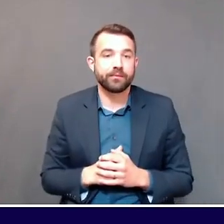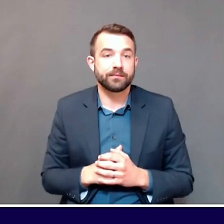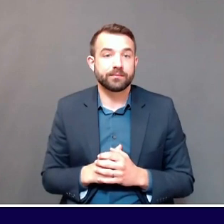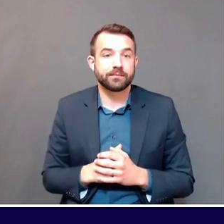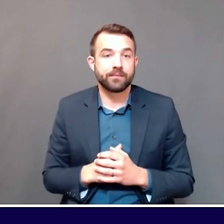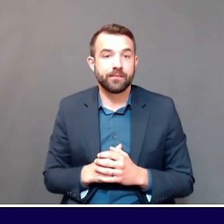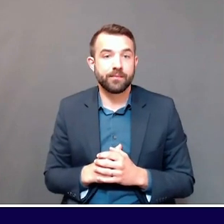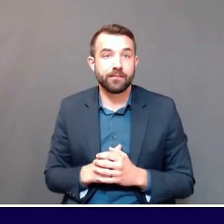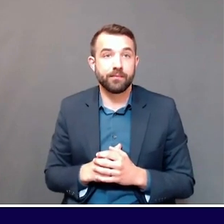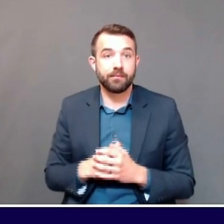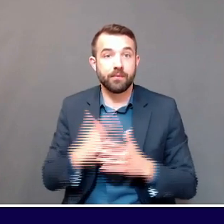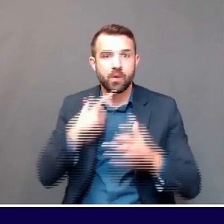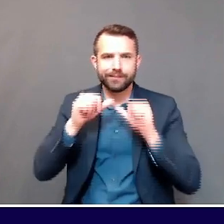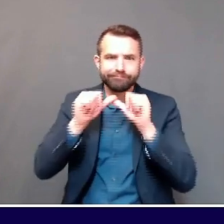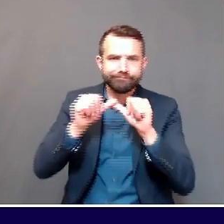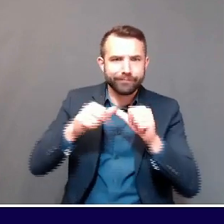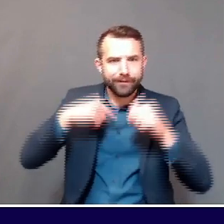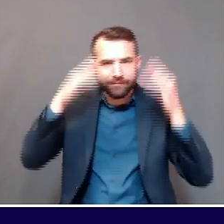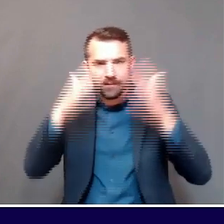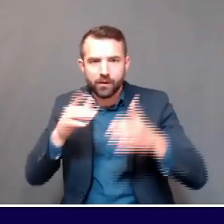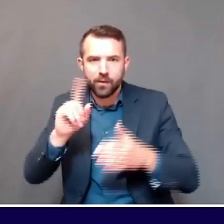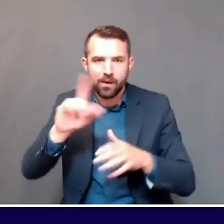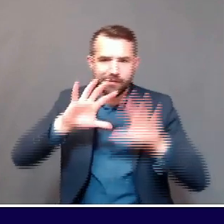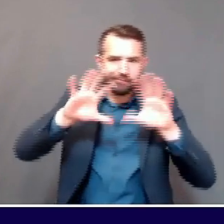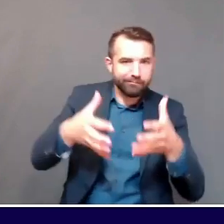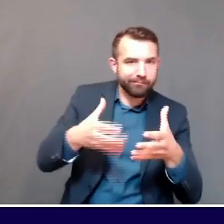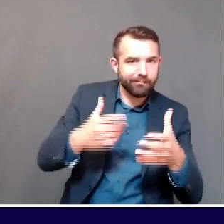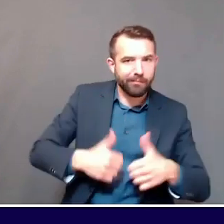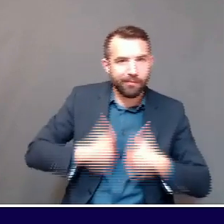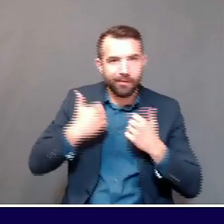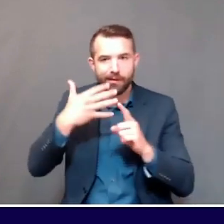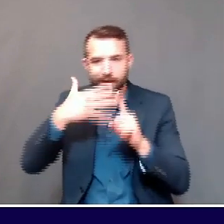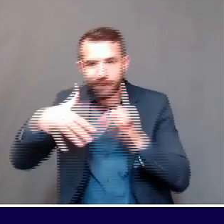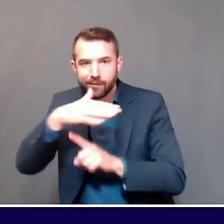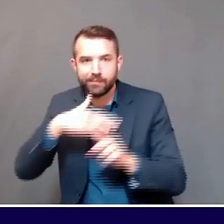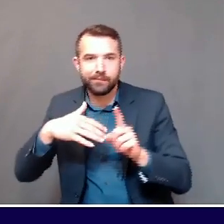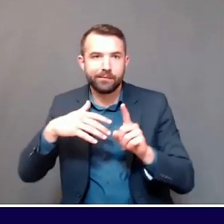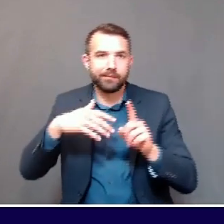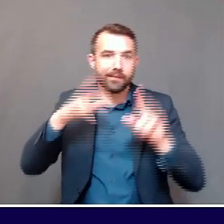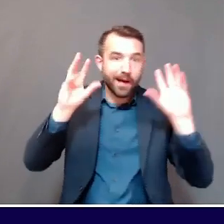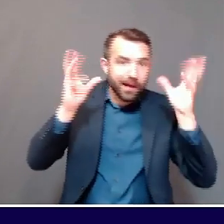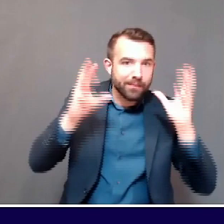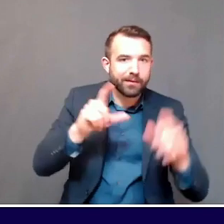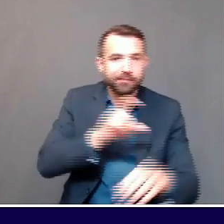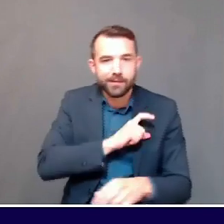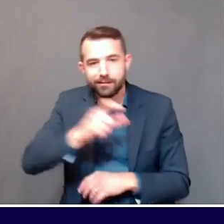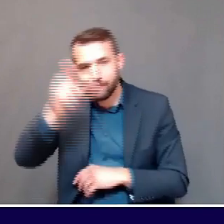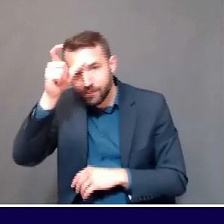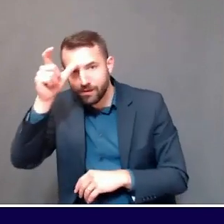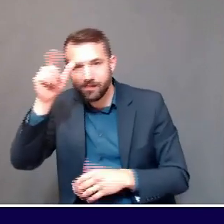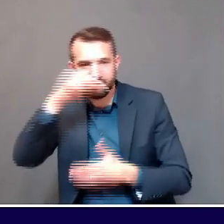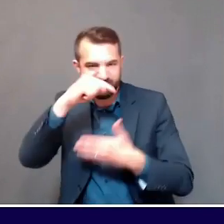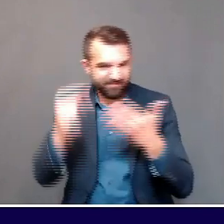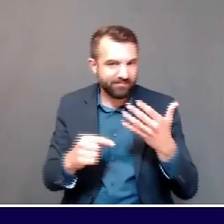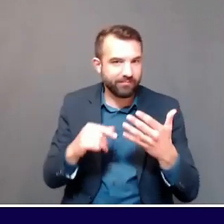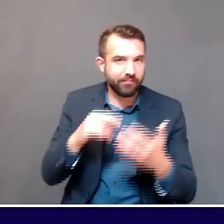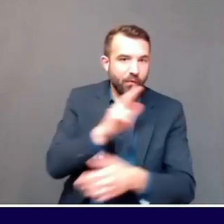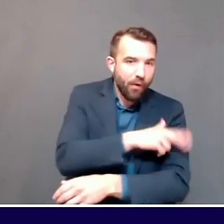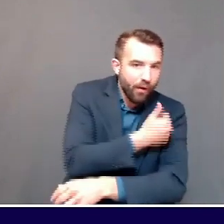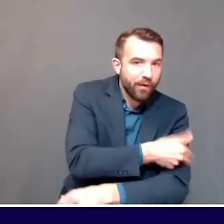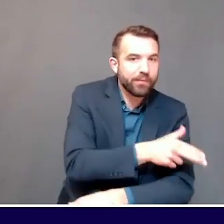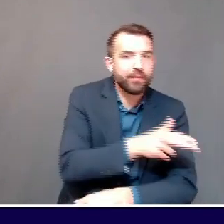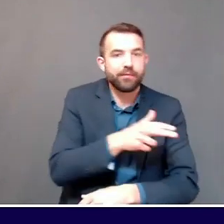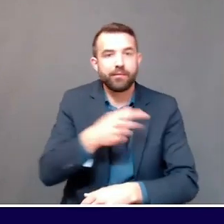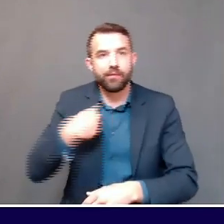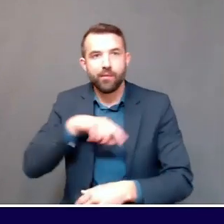continued focus on congregate care settings, first responders, and hospitals, who we are proud to be able to